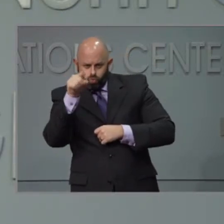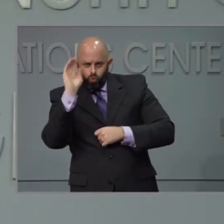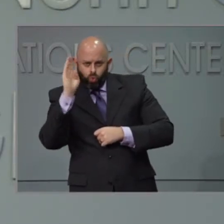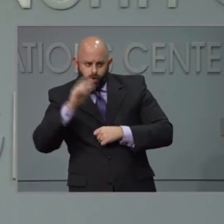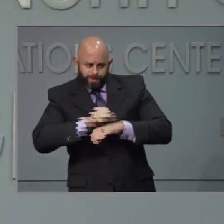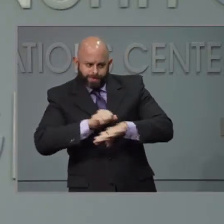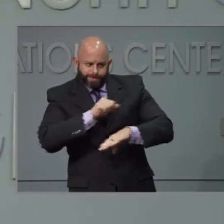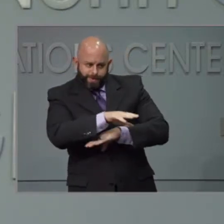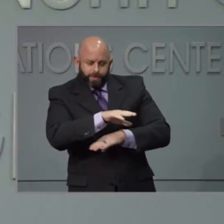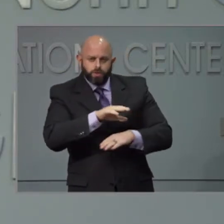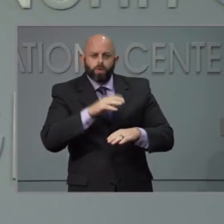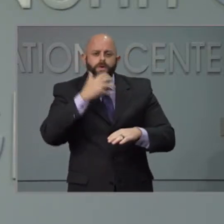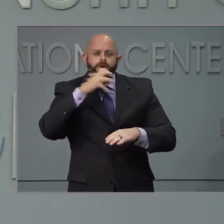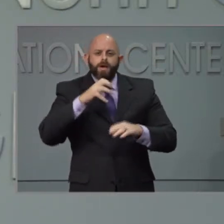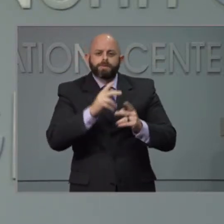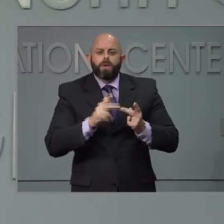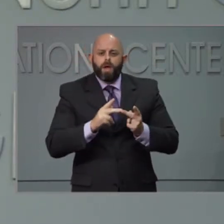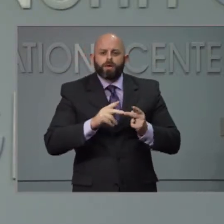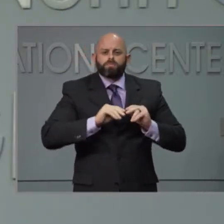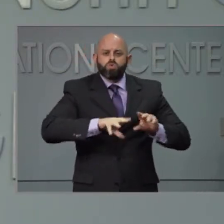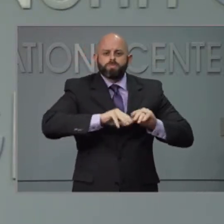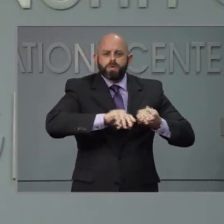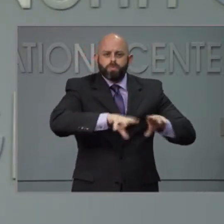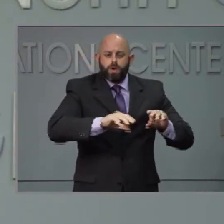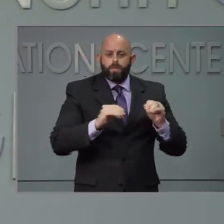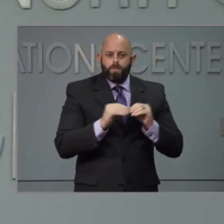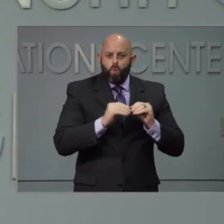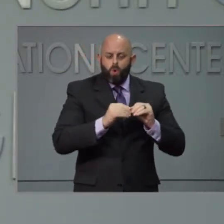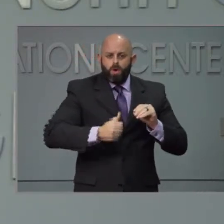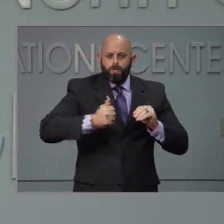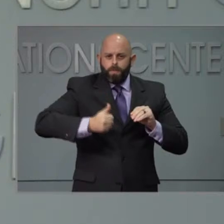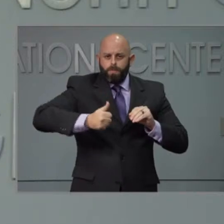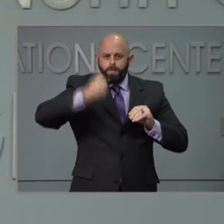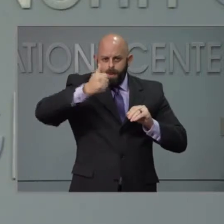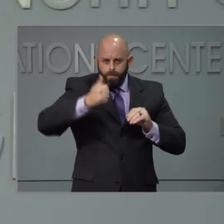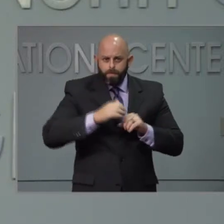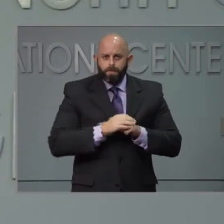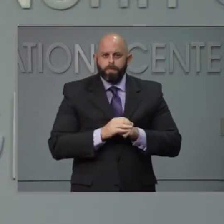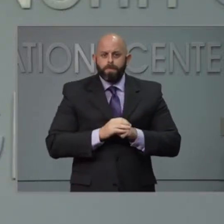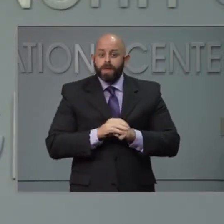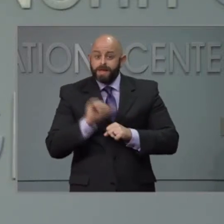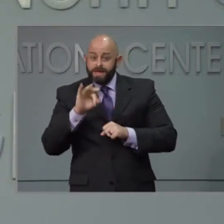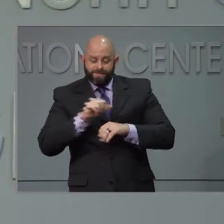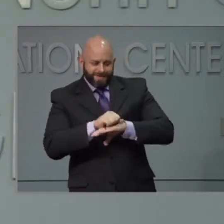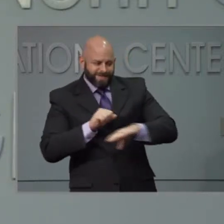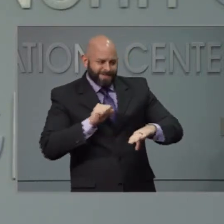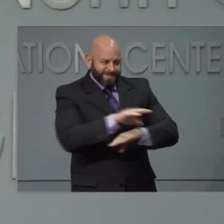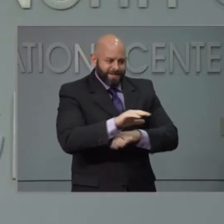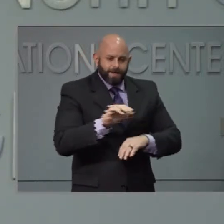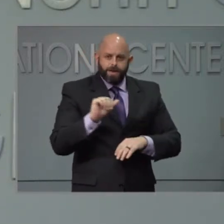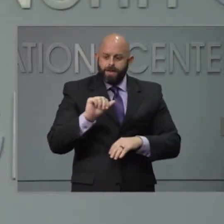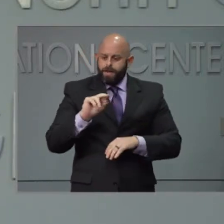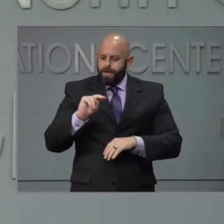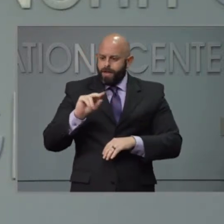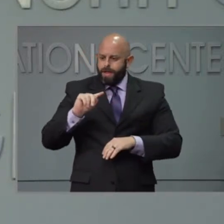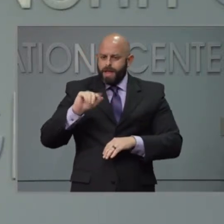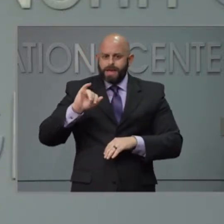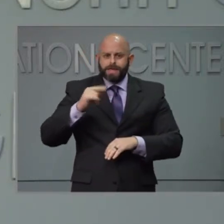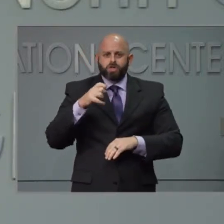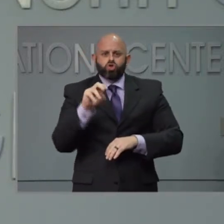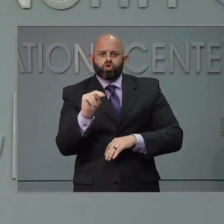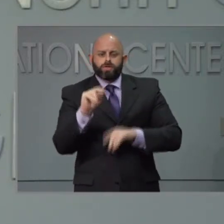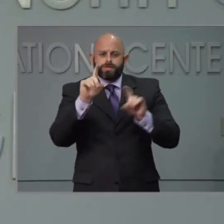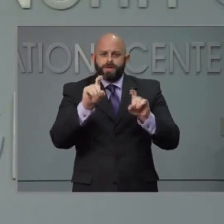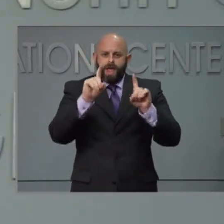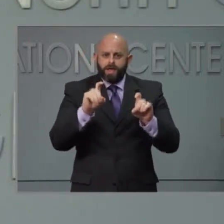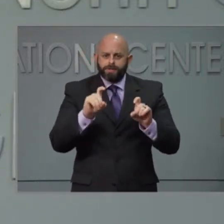rapidly. Can you drill down a little bit more as to what the purpose, the hope for those are? Will they be used particularly